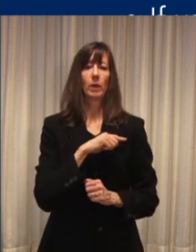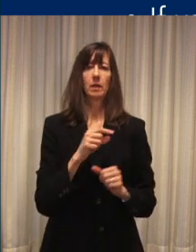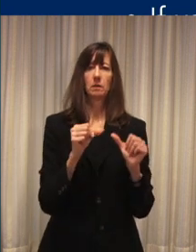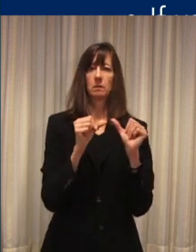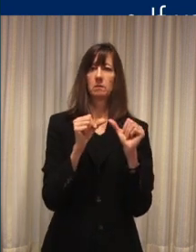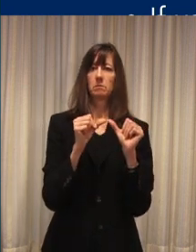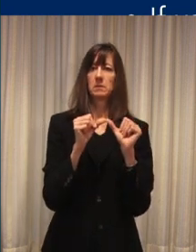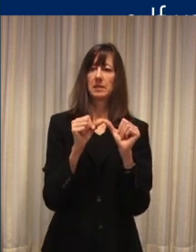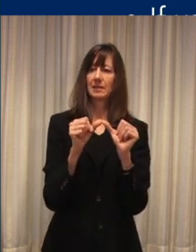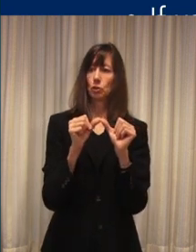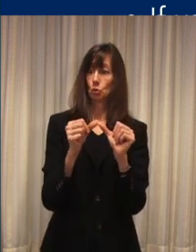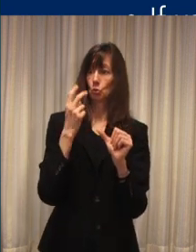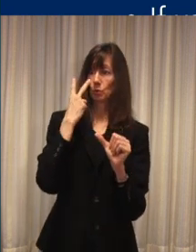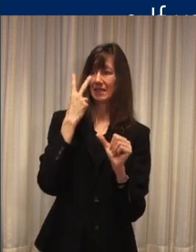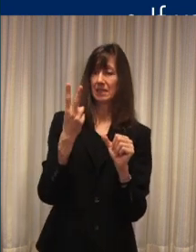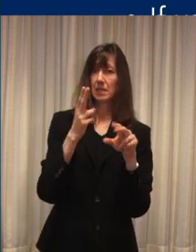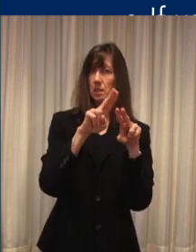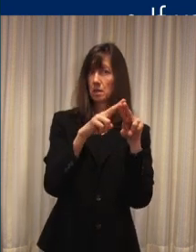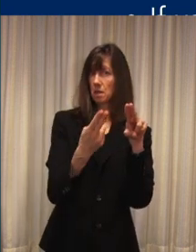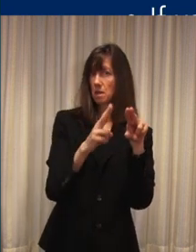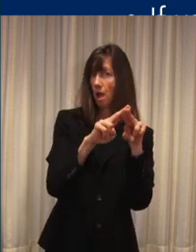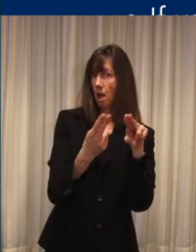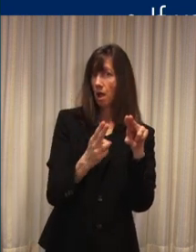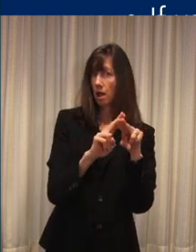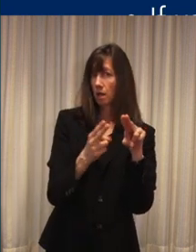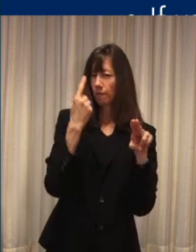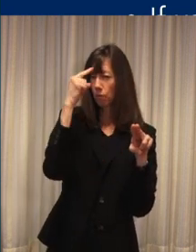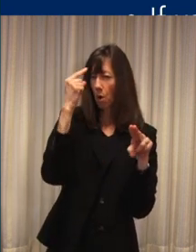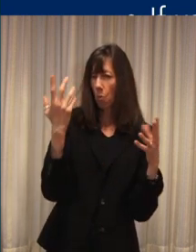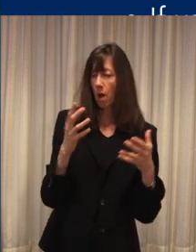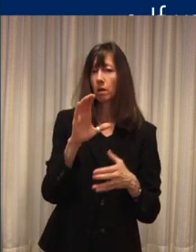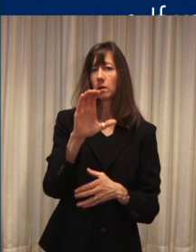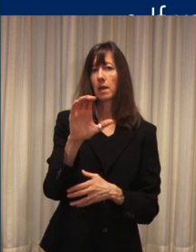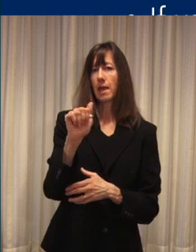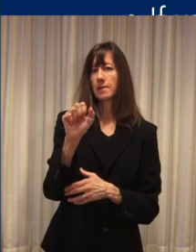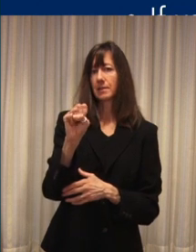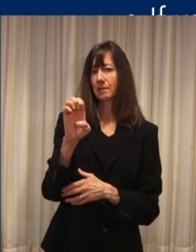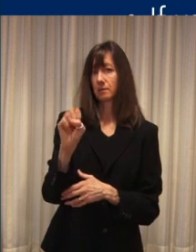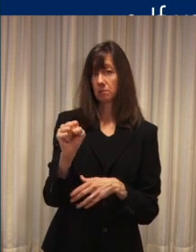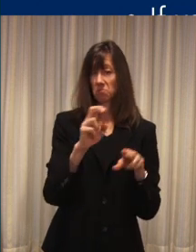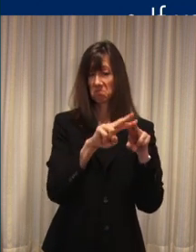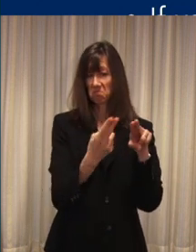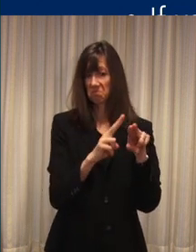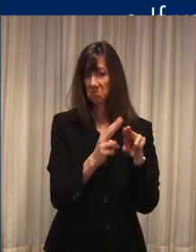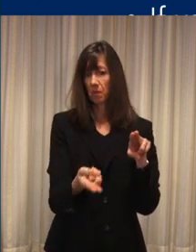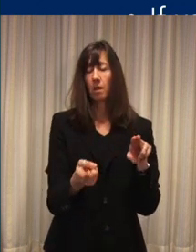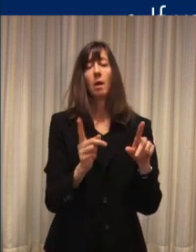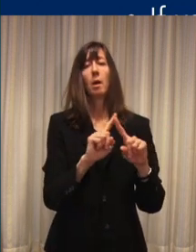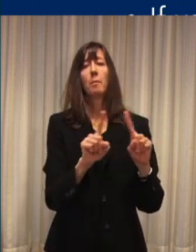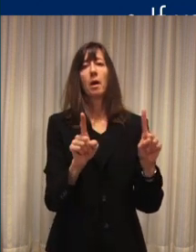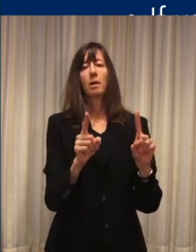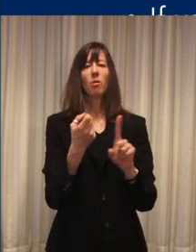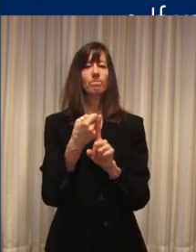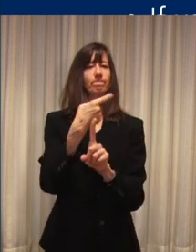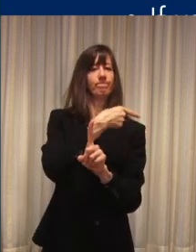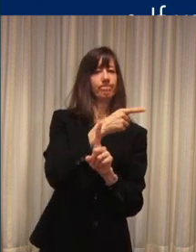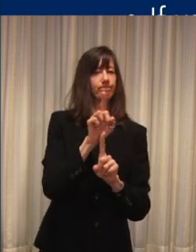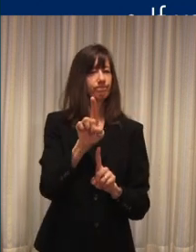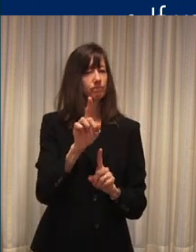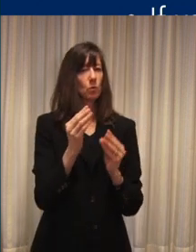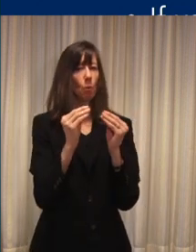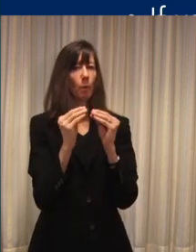decline, we are going to continue to prioritize testing. And just one other note on testing. We are talking